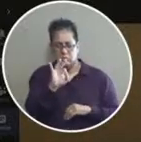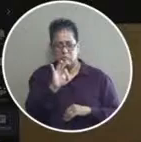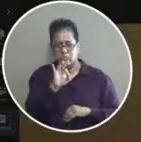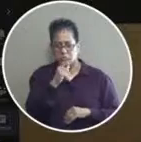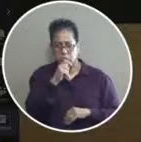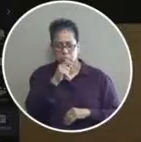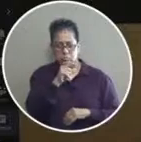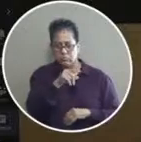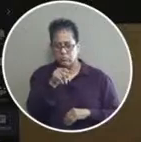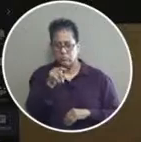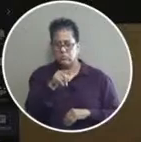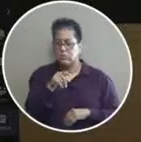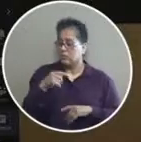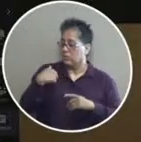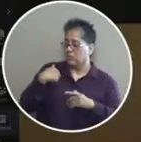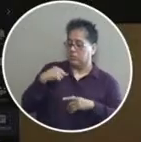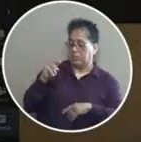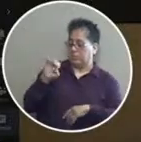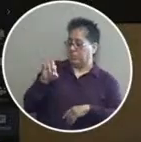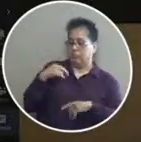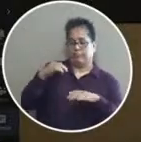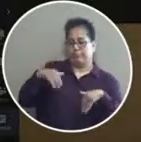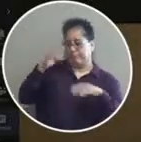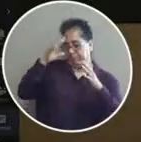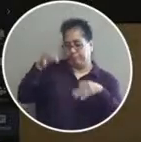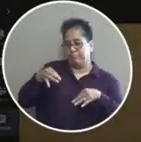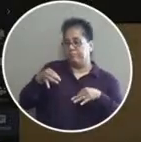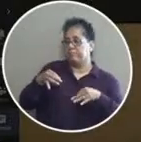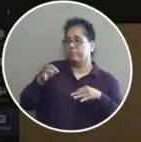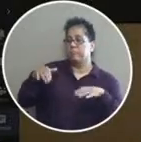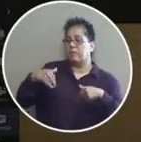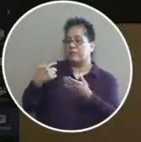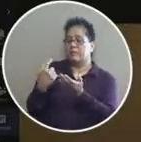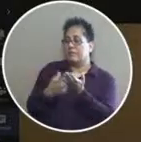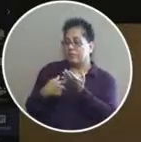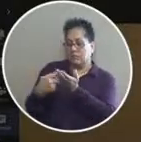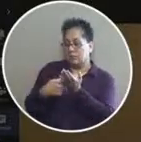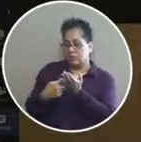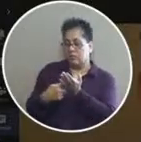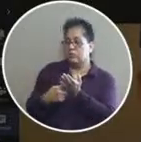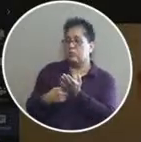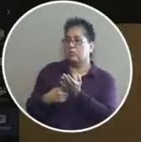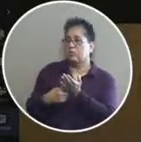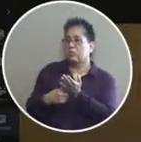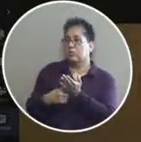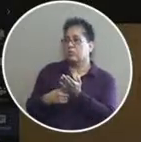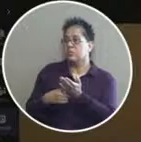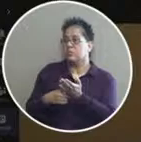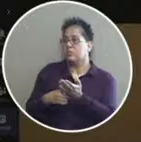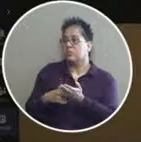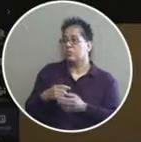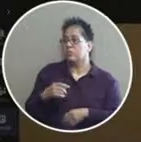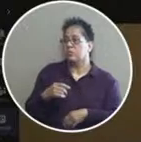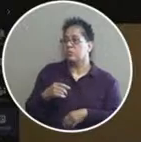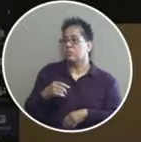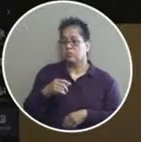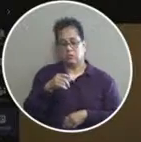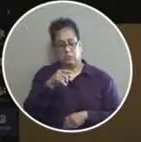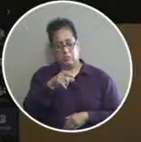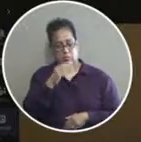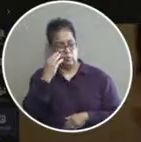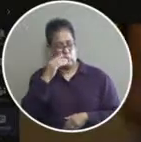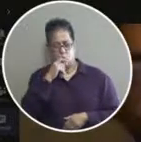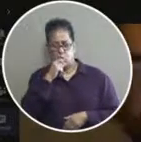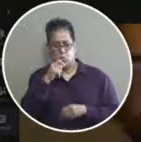task force? I haven't decided. Hadn't been discussed. We got to pass this first and then we'll look at it. Do we know how the